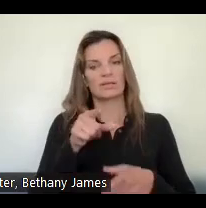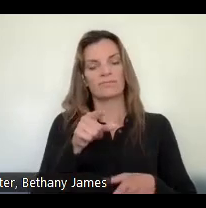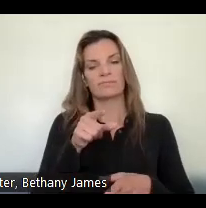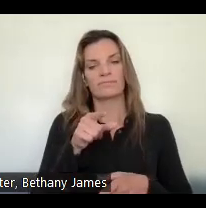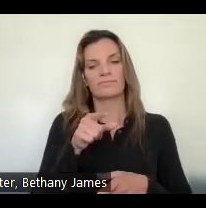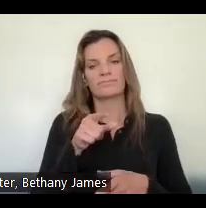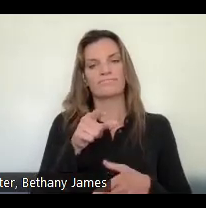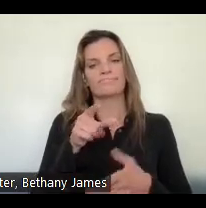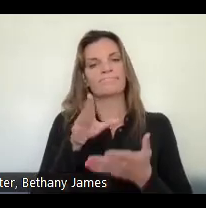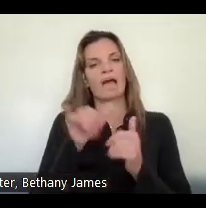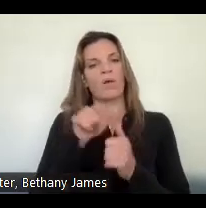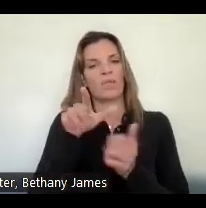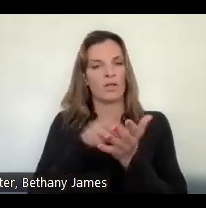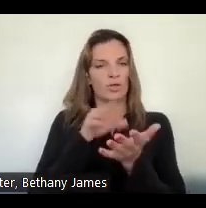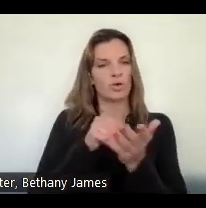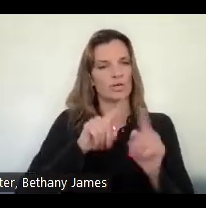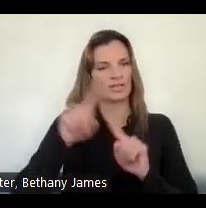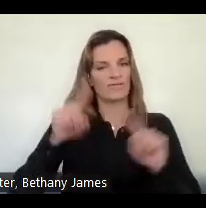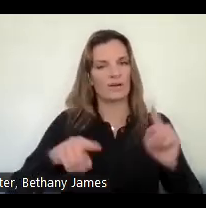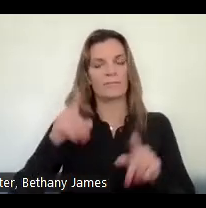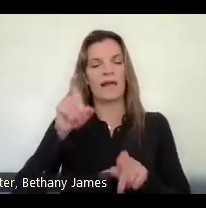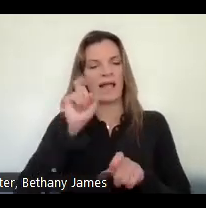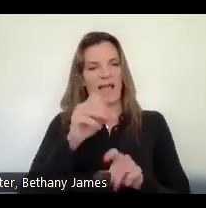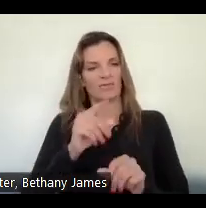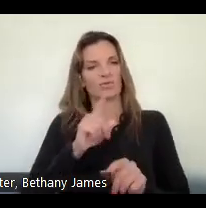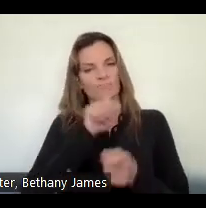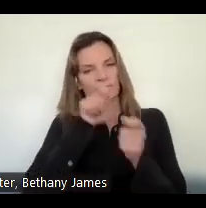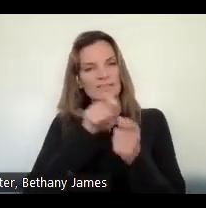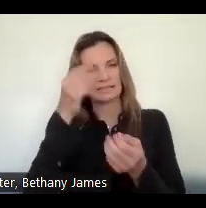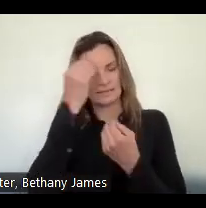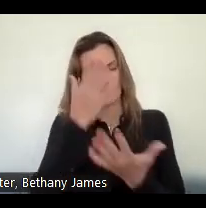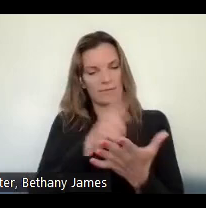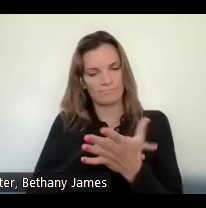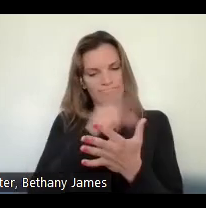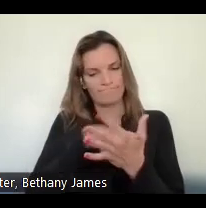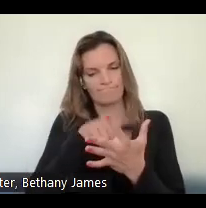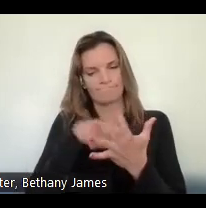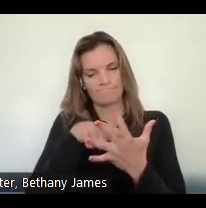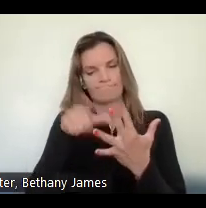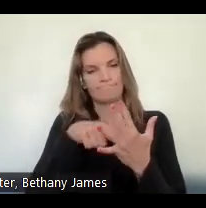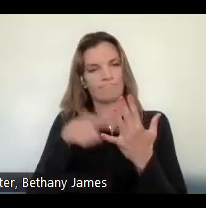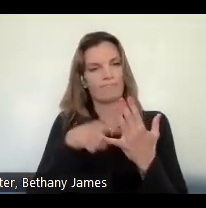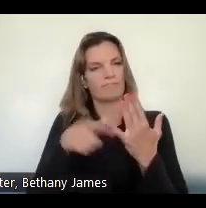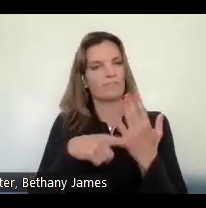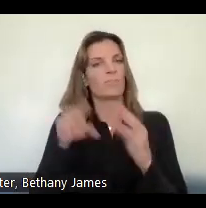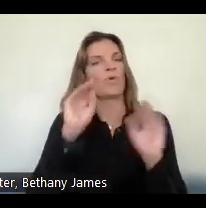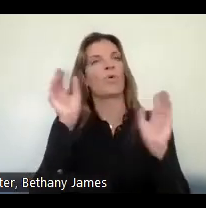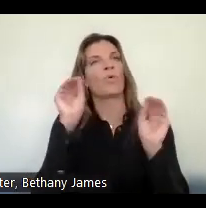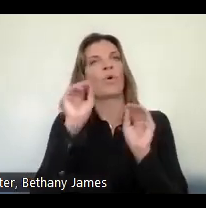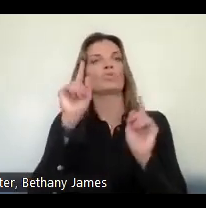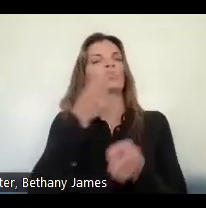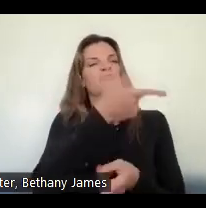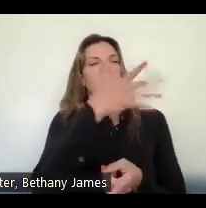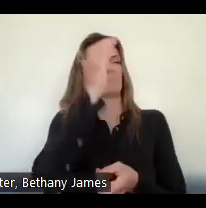may require direct step-based instructions with no details left out and nothing open to